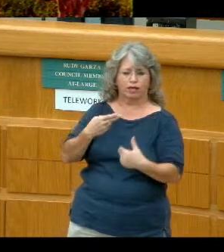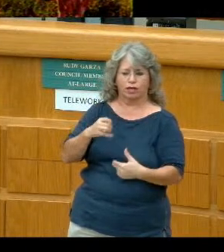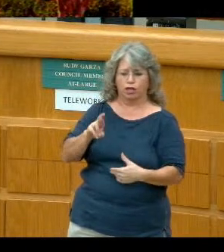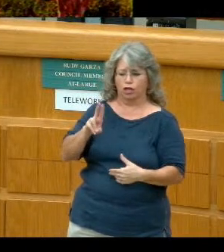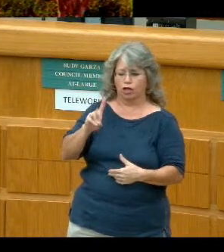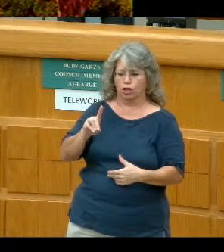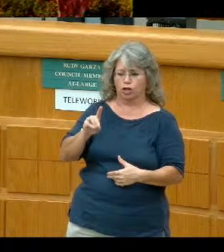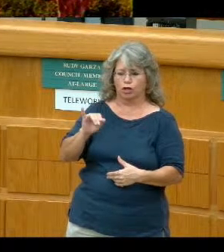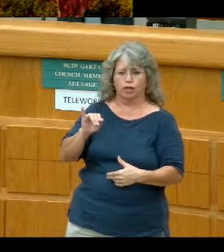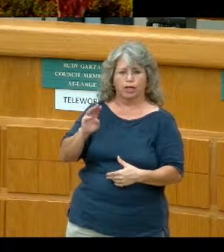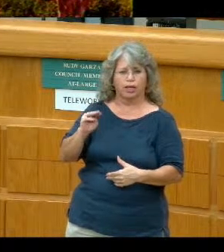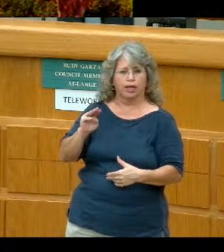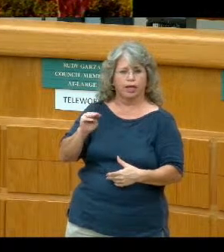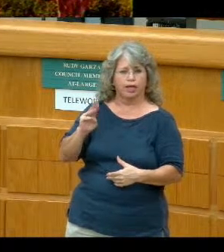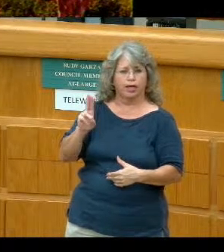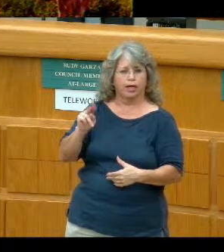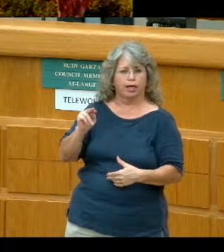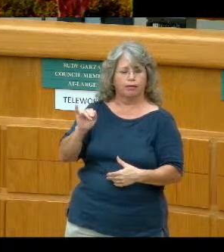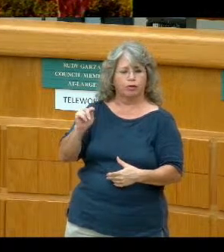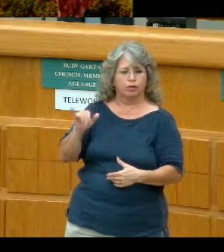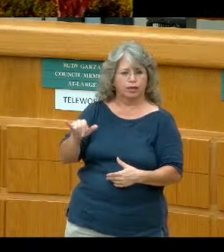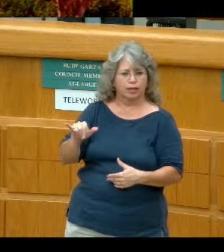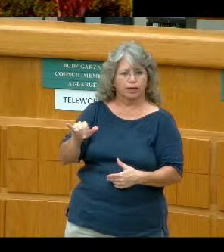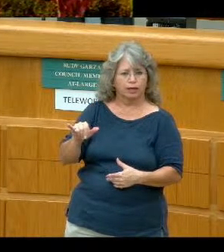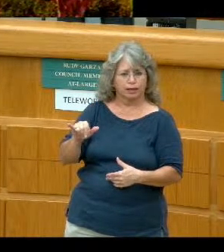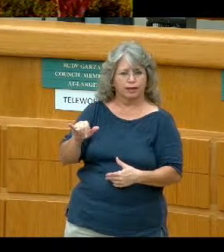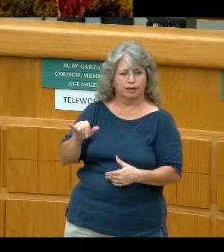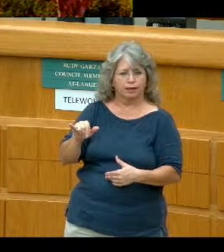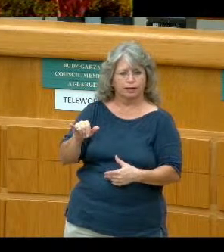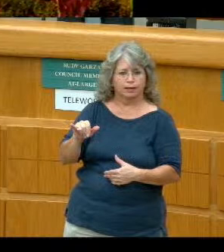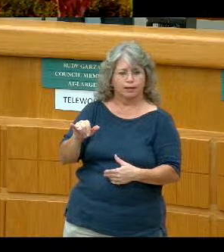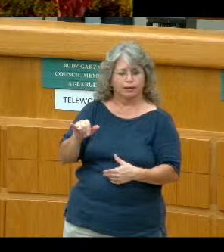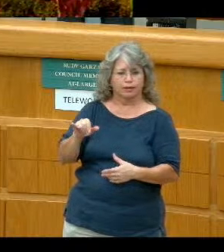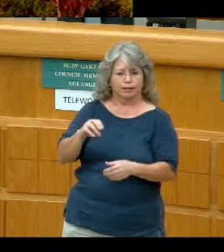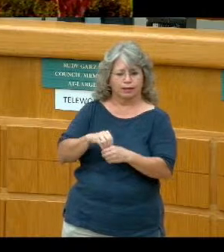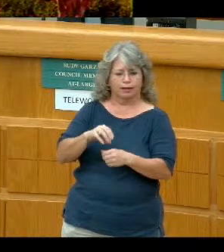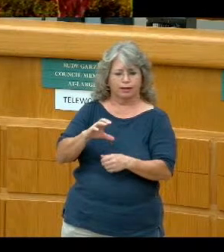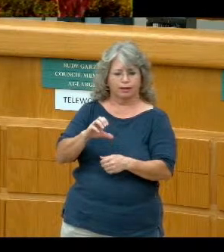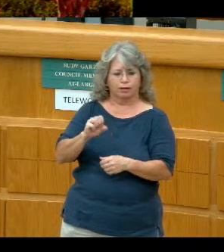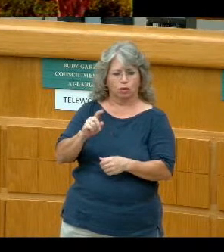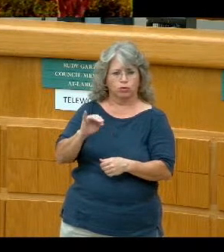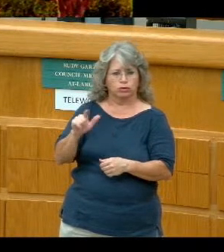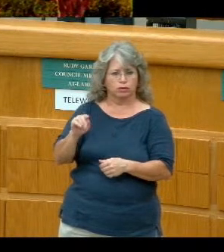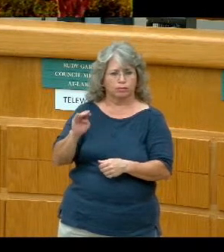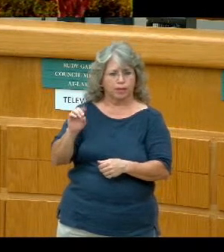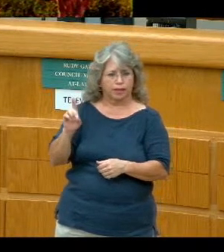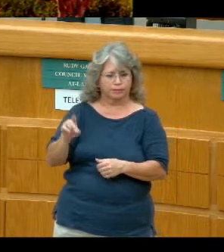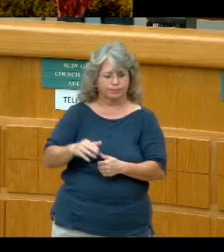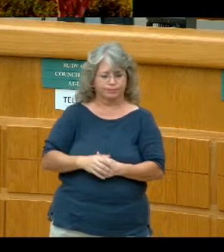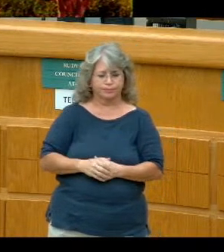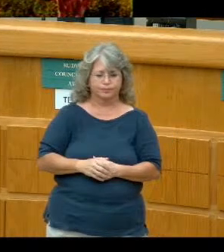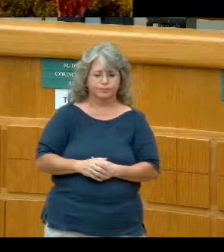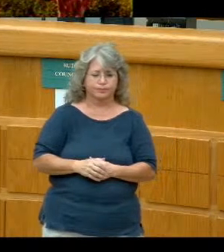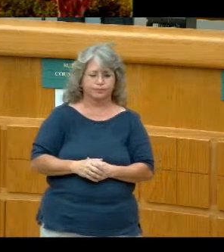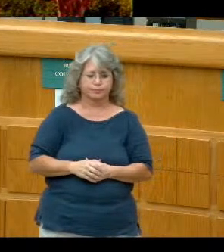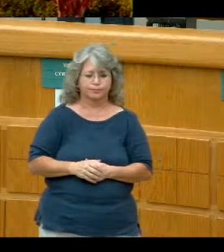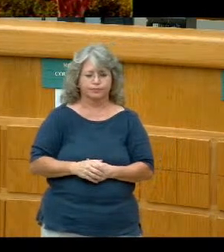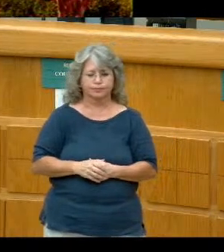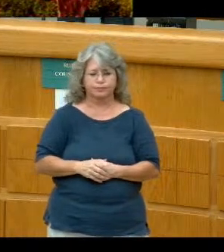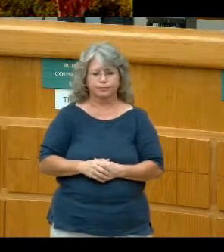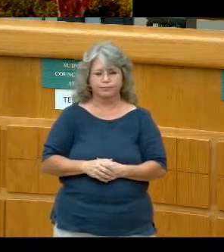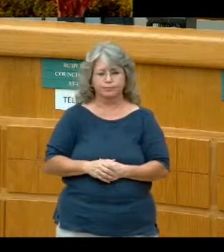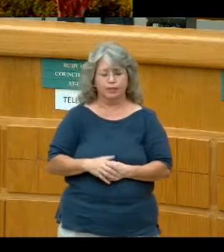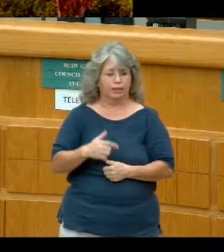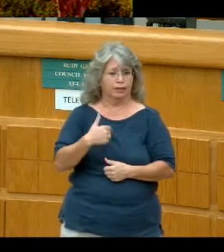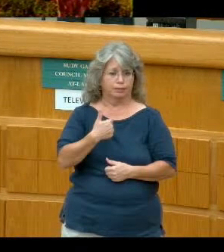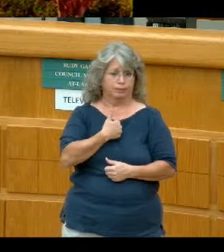immunity without a vaccine or without any other mechanism of achieving immunity in the coastal bend. And